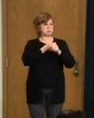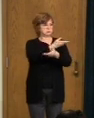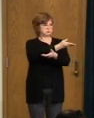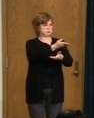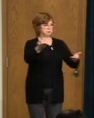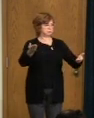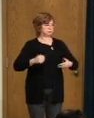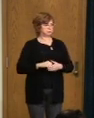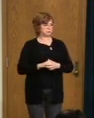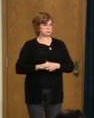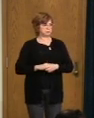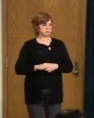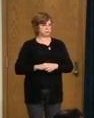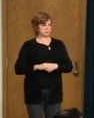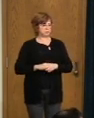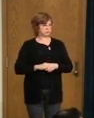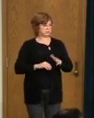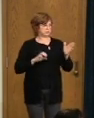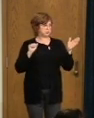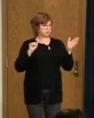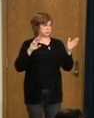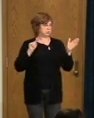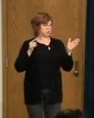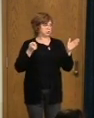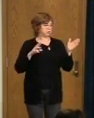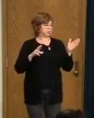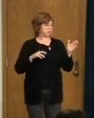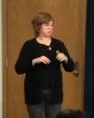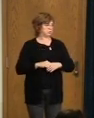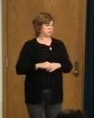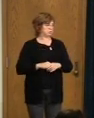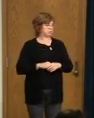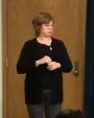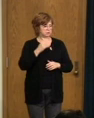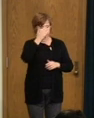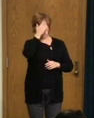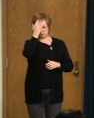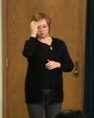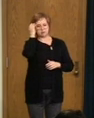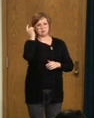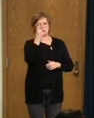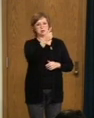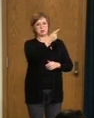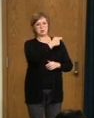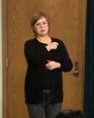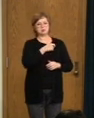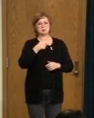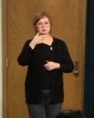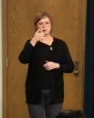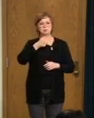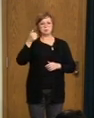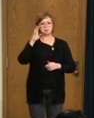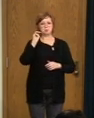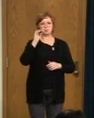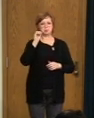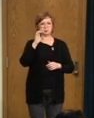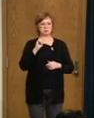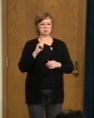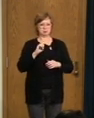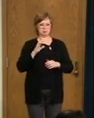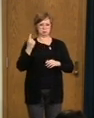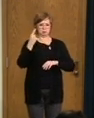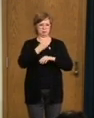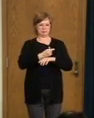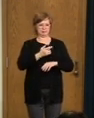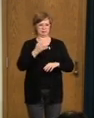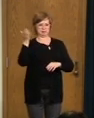We'll take a first question from the room. Arthur? Just for the Premier, this press conference feels very different from,